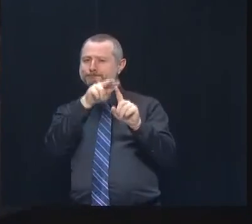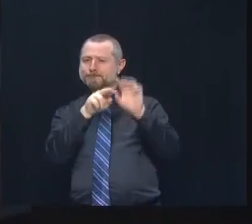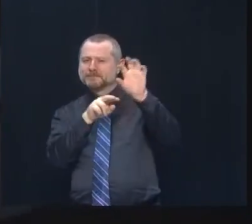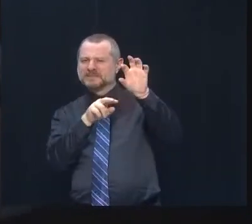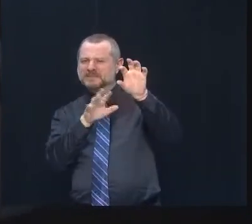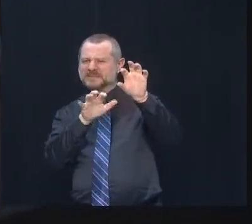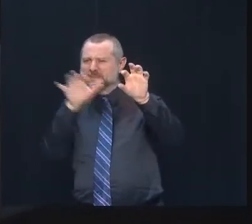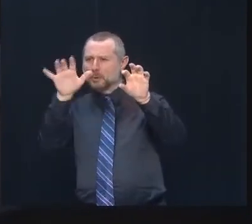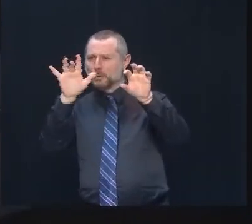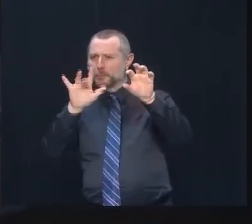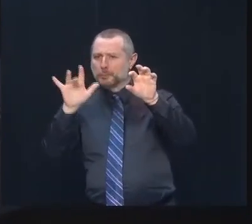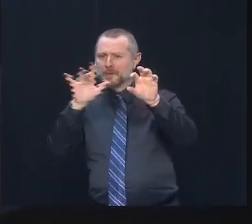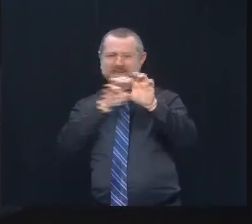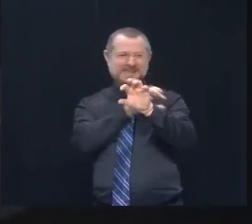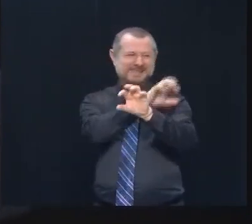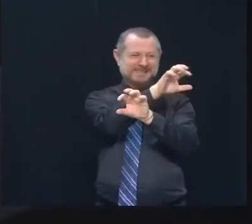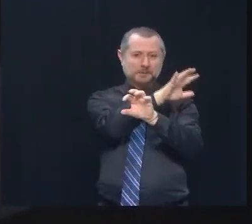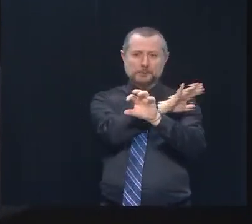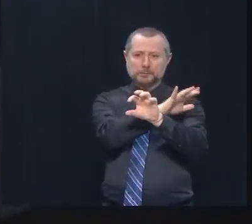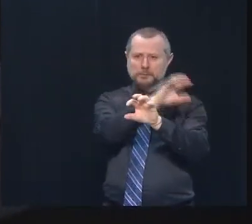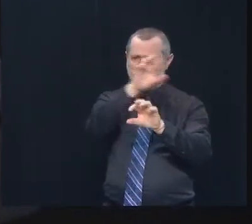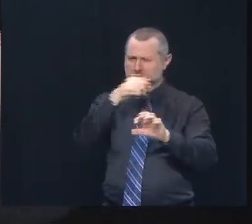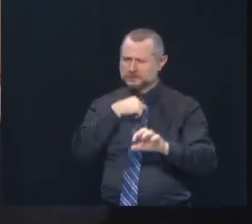when you see an intense cluster,